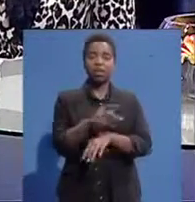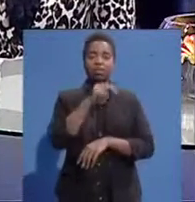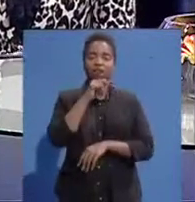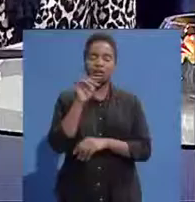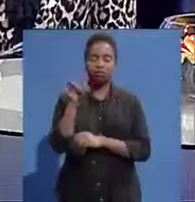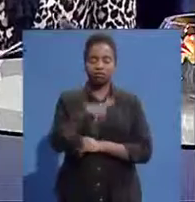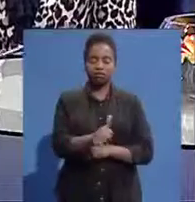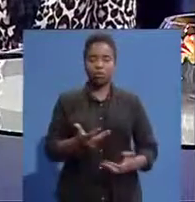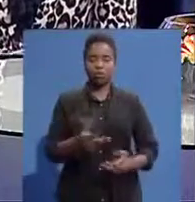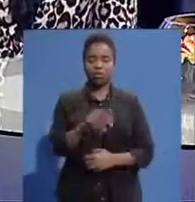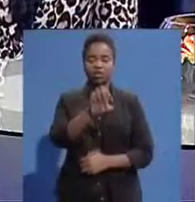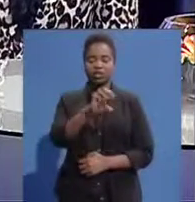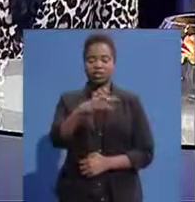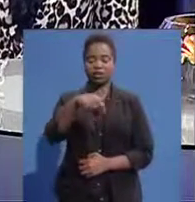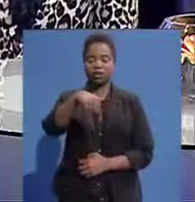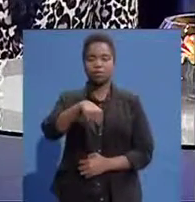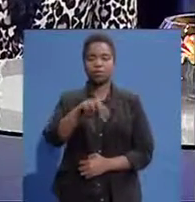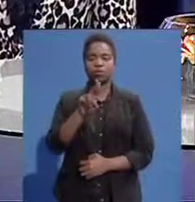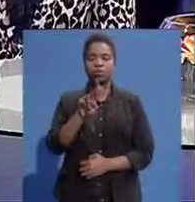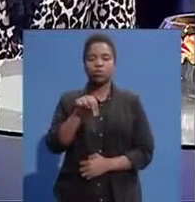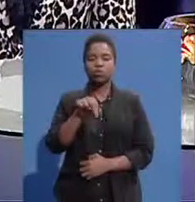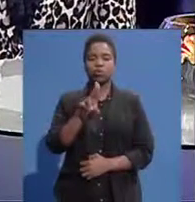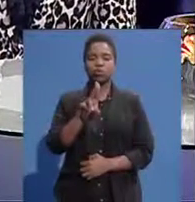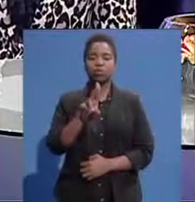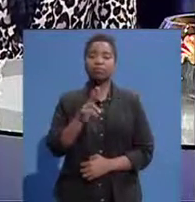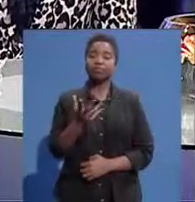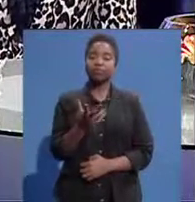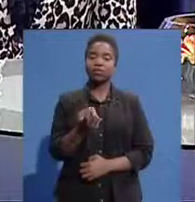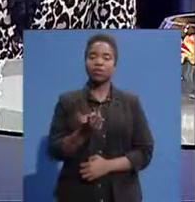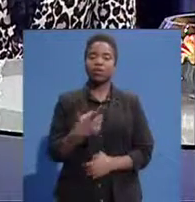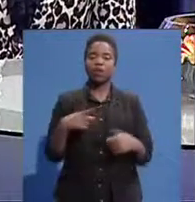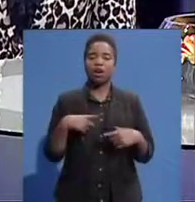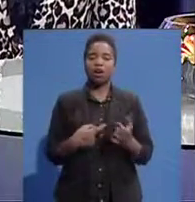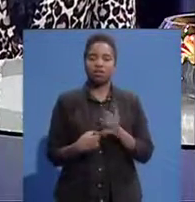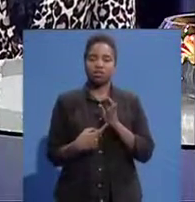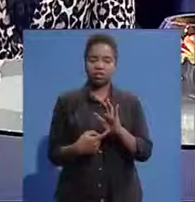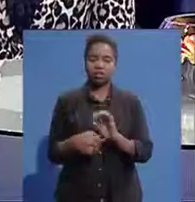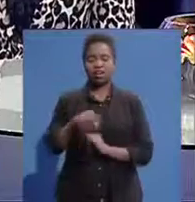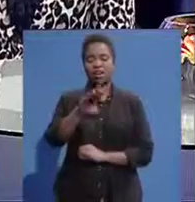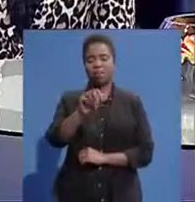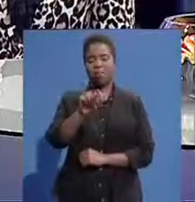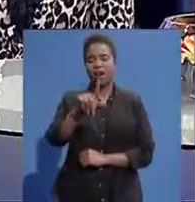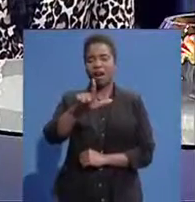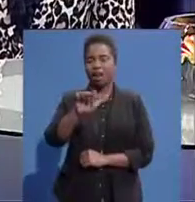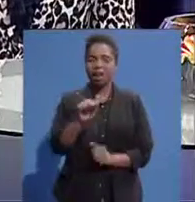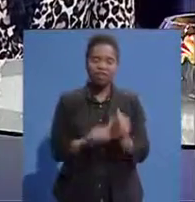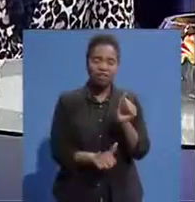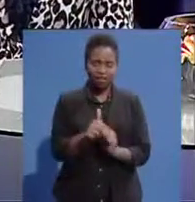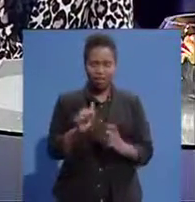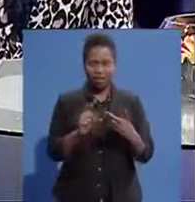And of course, a memorial concert took place that featured acts such as the Bala Brothers, Annie